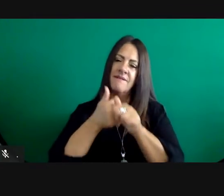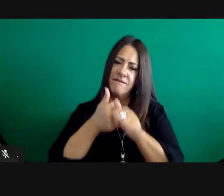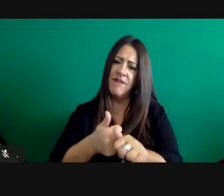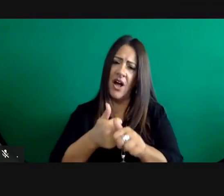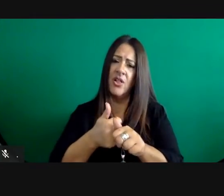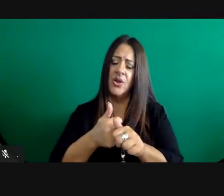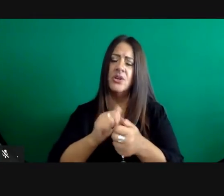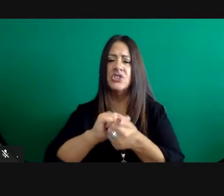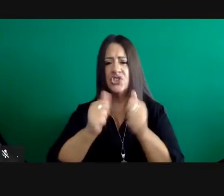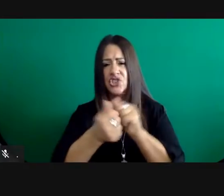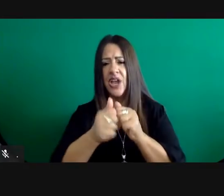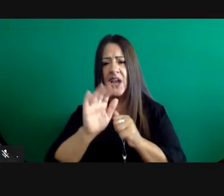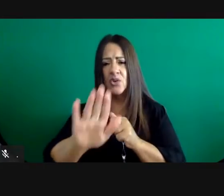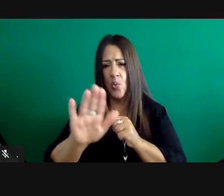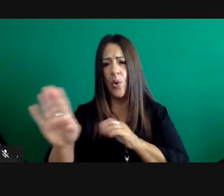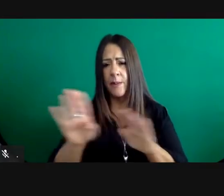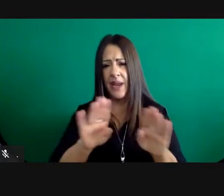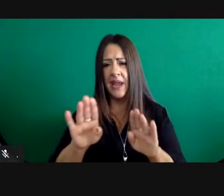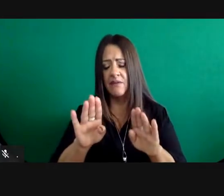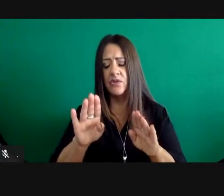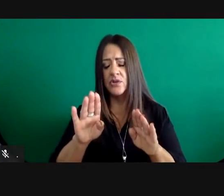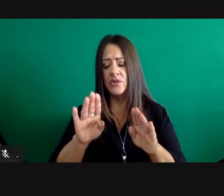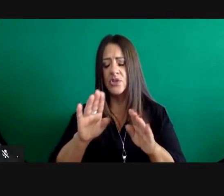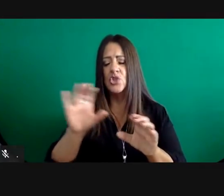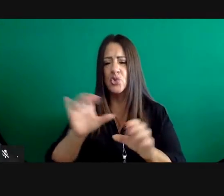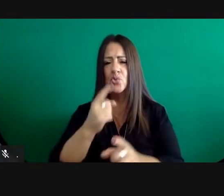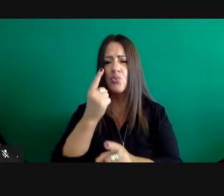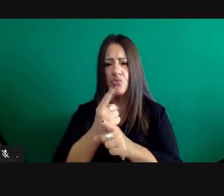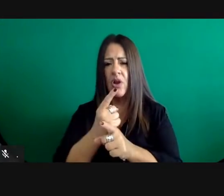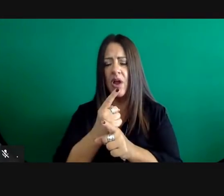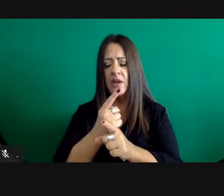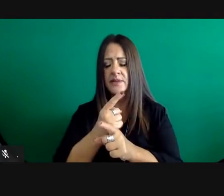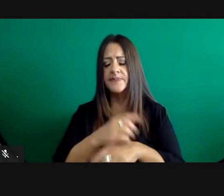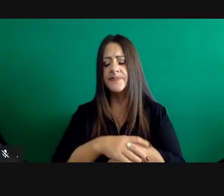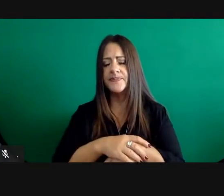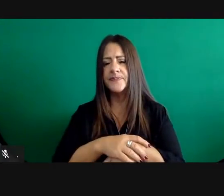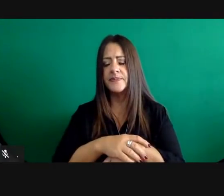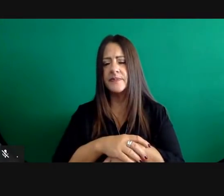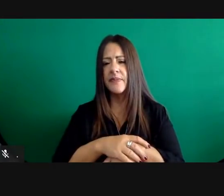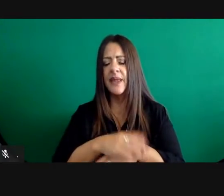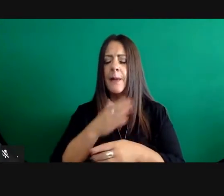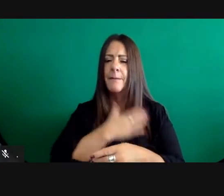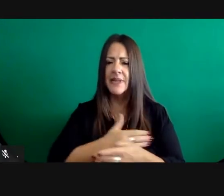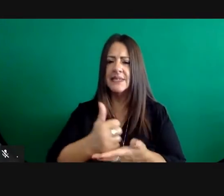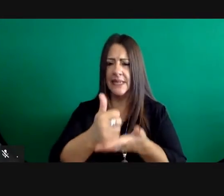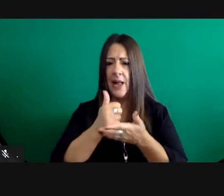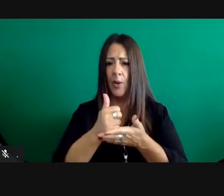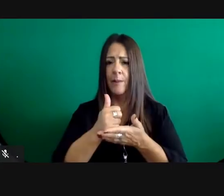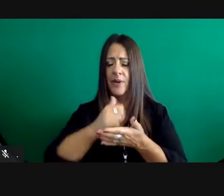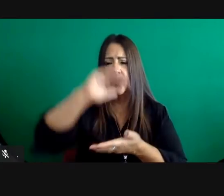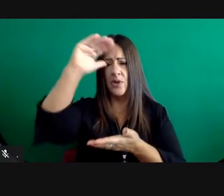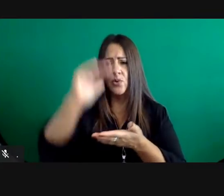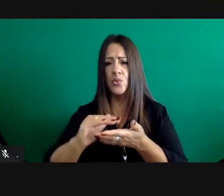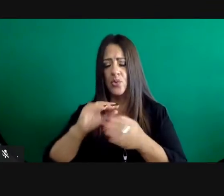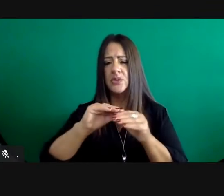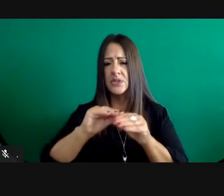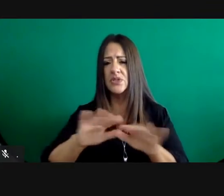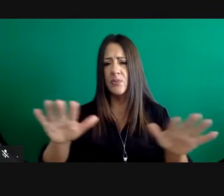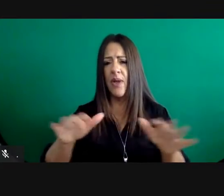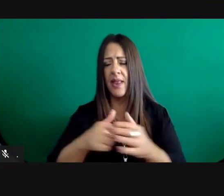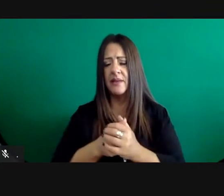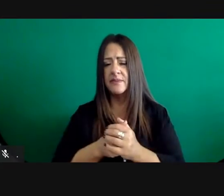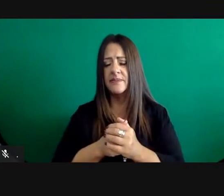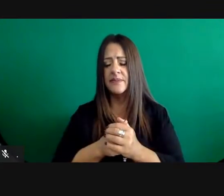changing your own personal decisions and behaviors for this period of time, helping us get transmission down, and hopefully getting